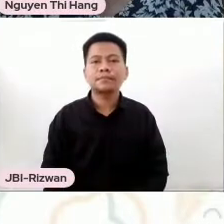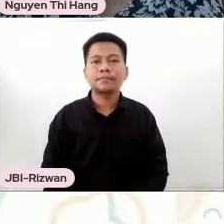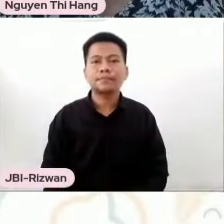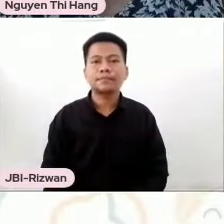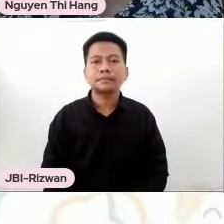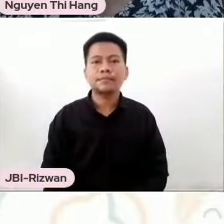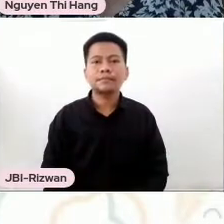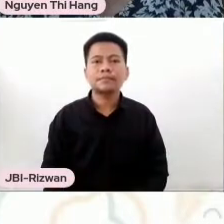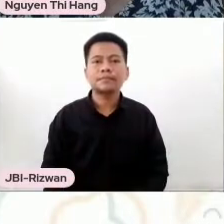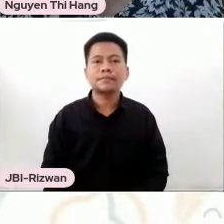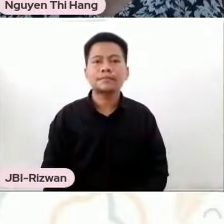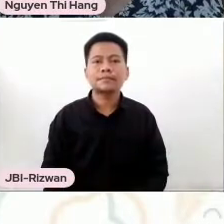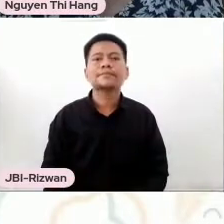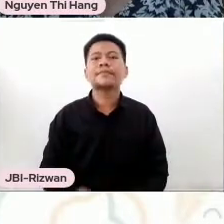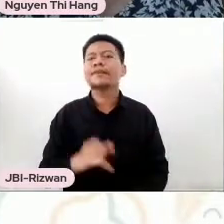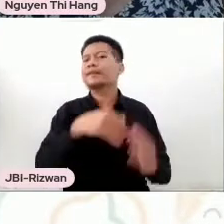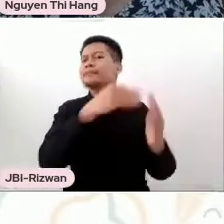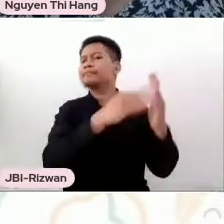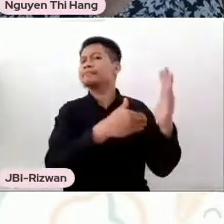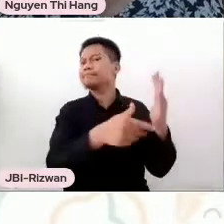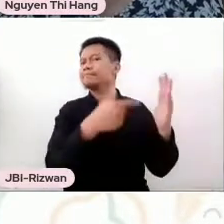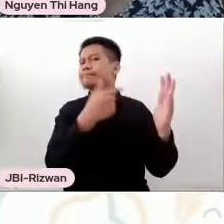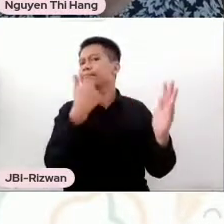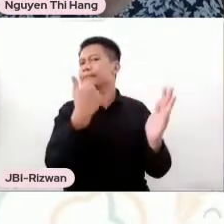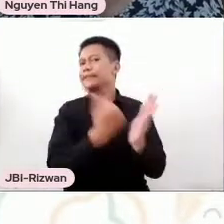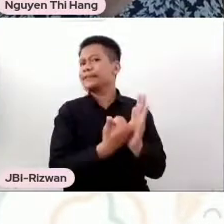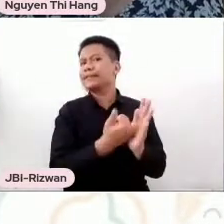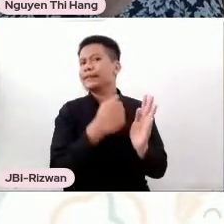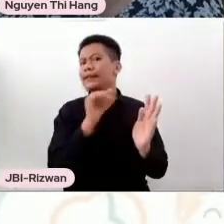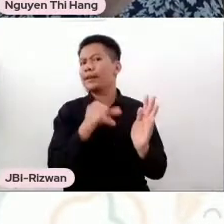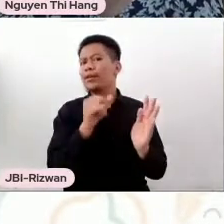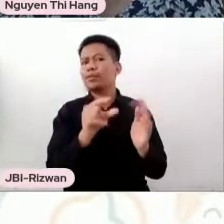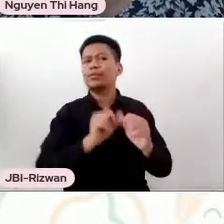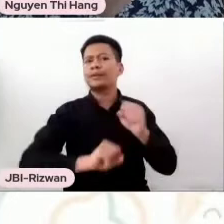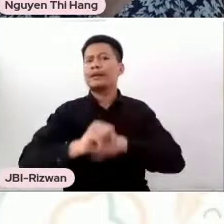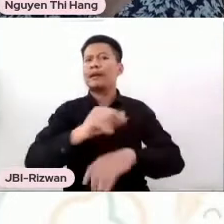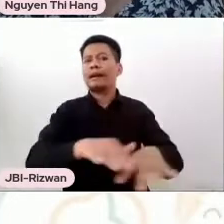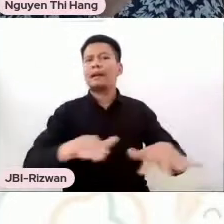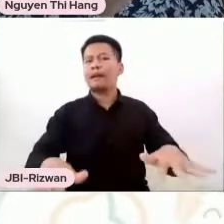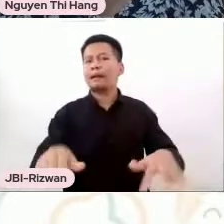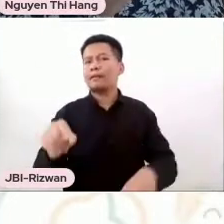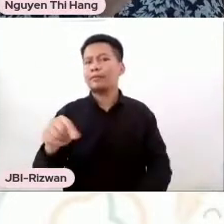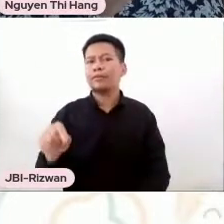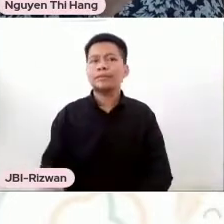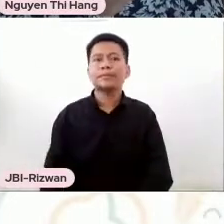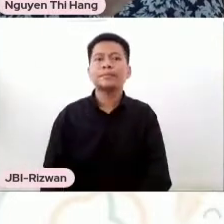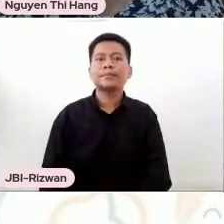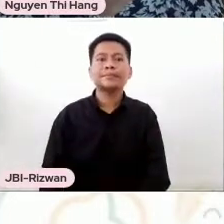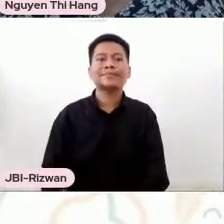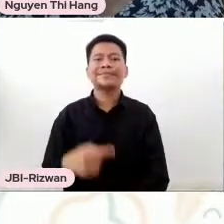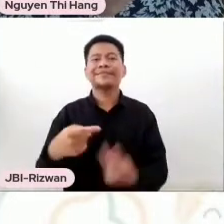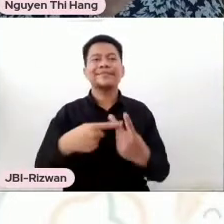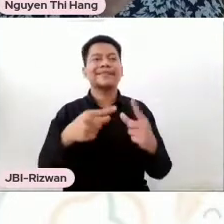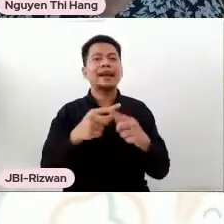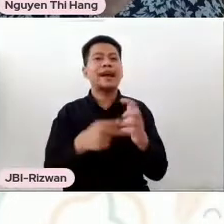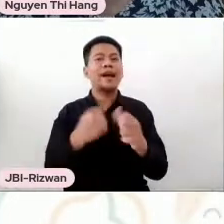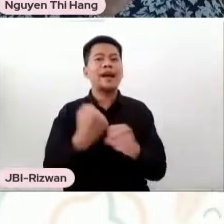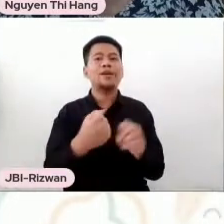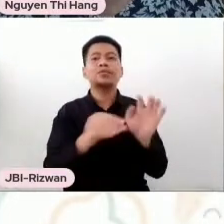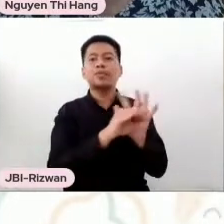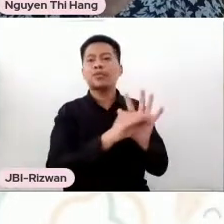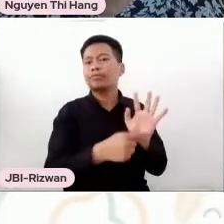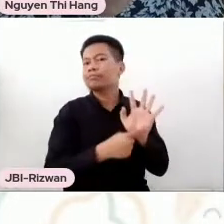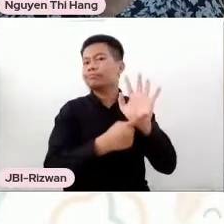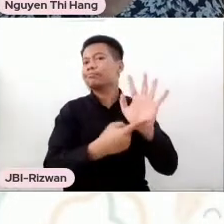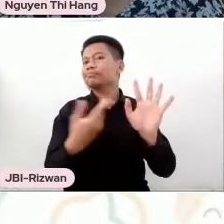important for the special students. Jadi yeah. Di sini Miss Hang memberikan contoh bagaimana ini tidak terlalu sulit